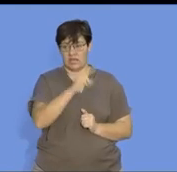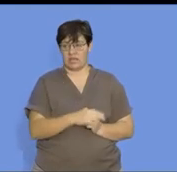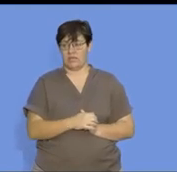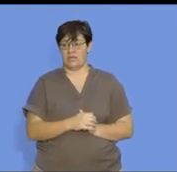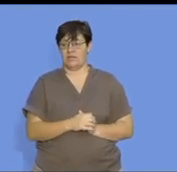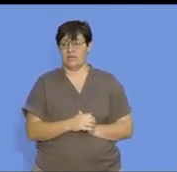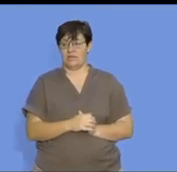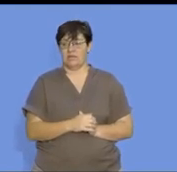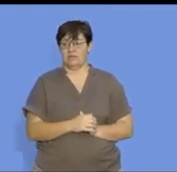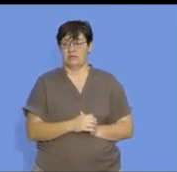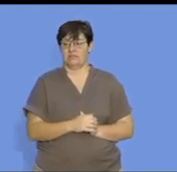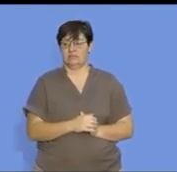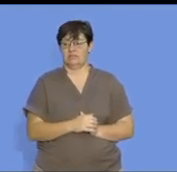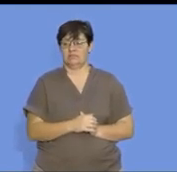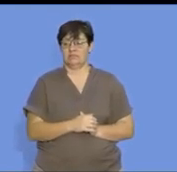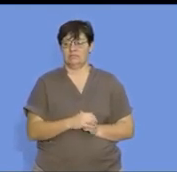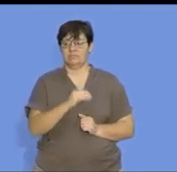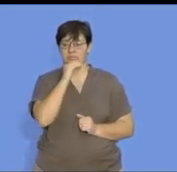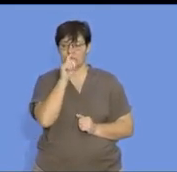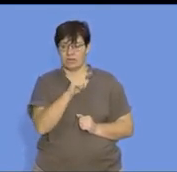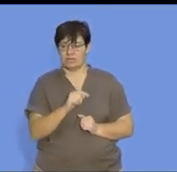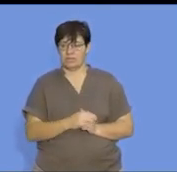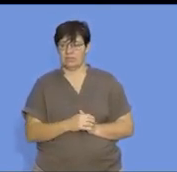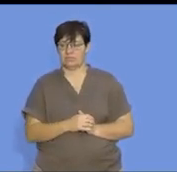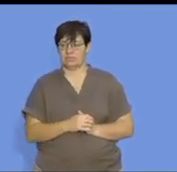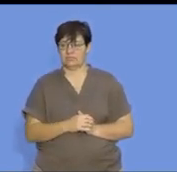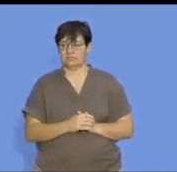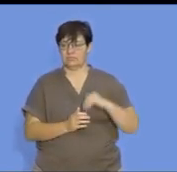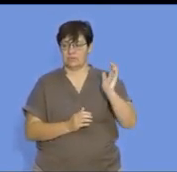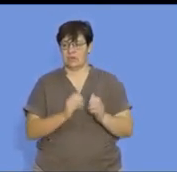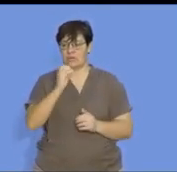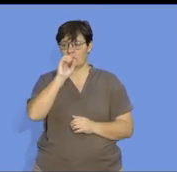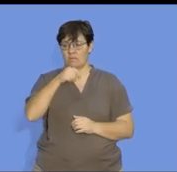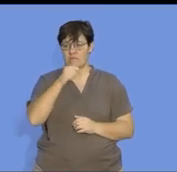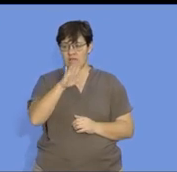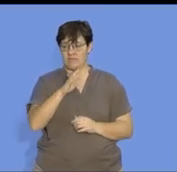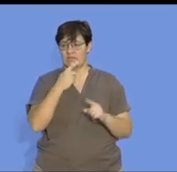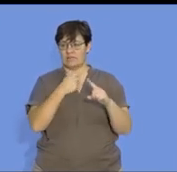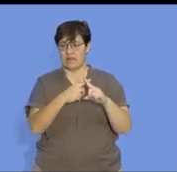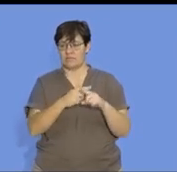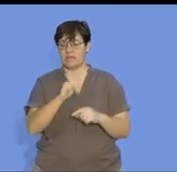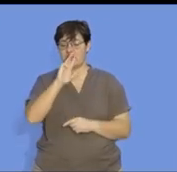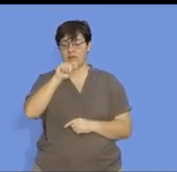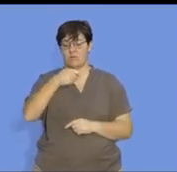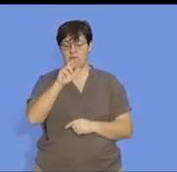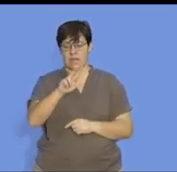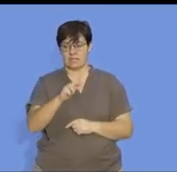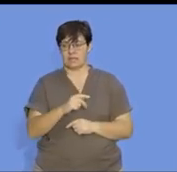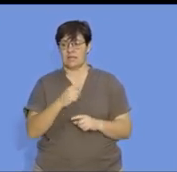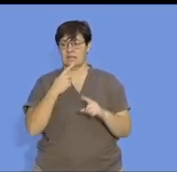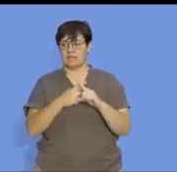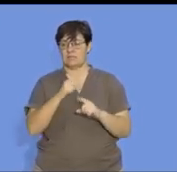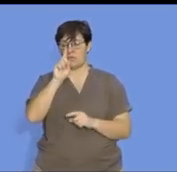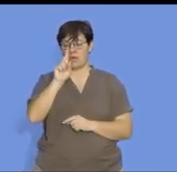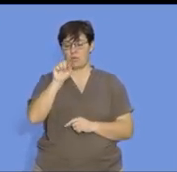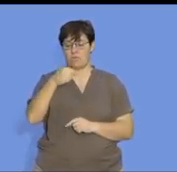equal to a half times 9,8 times